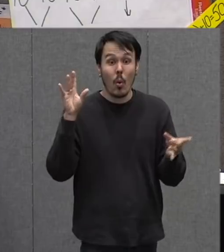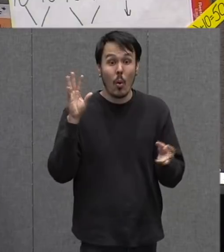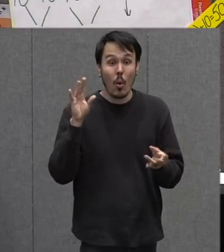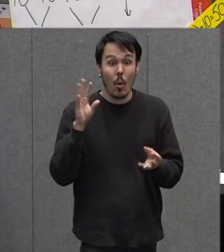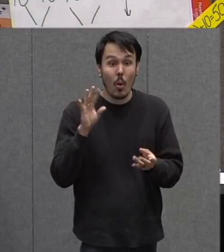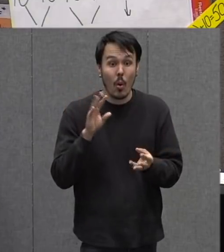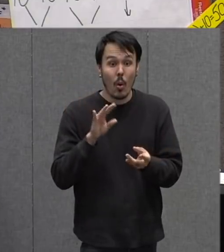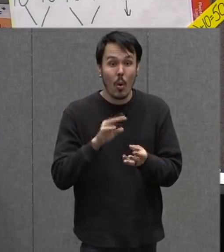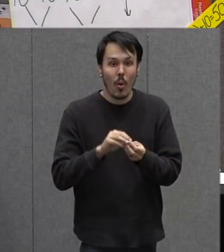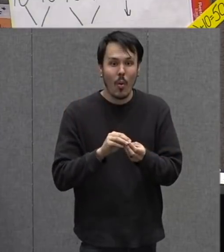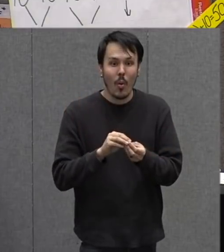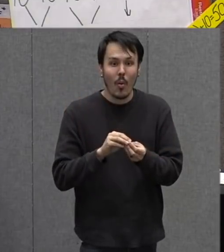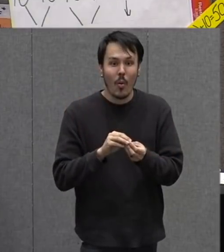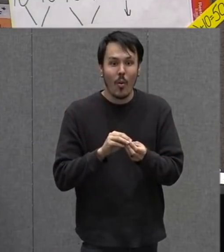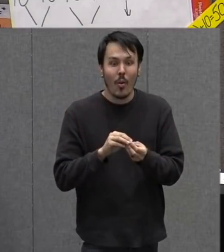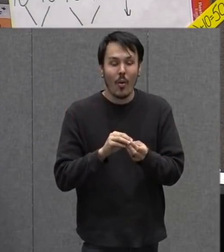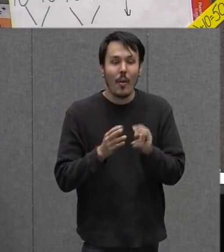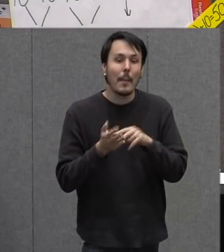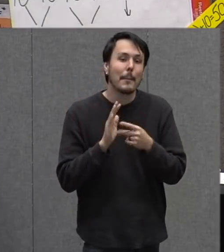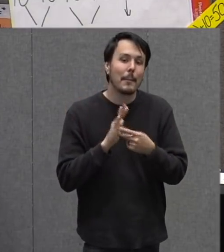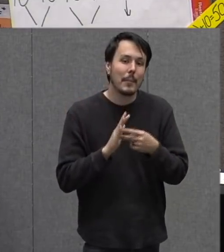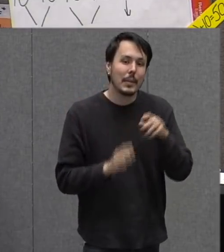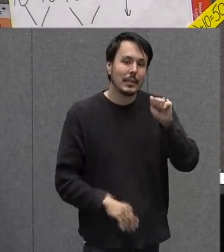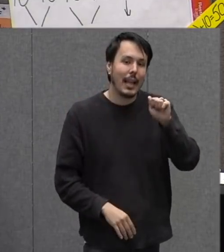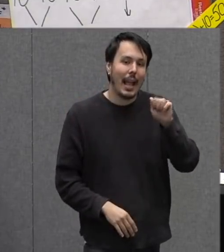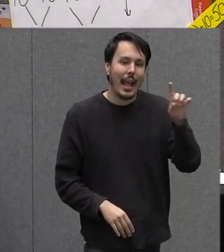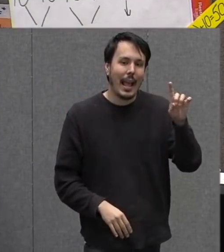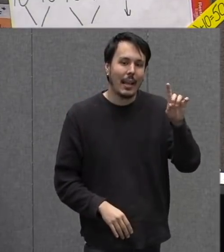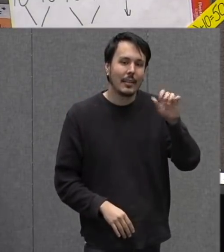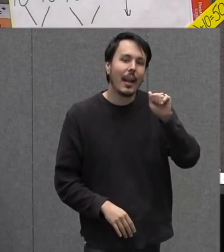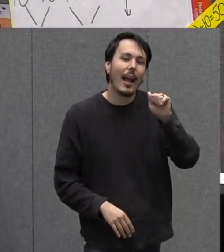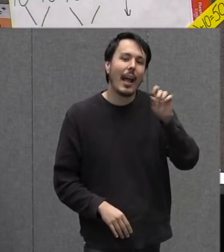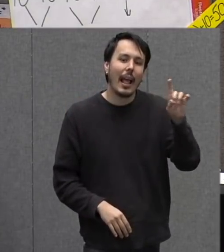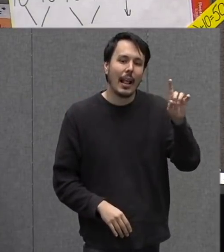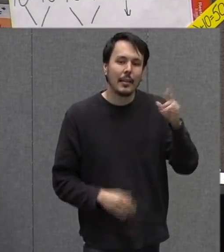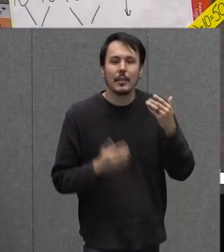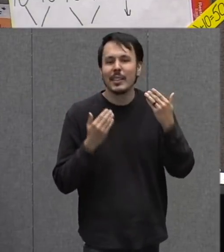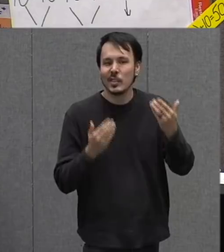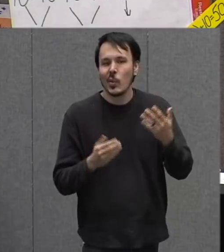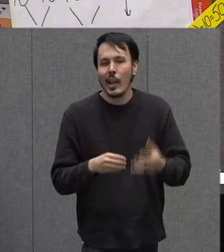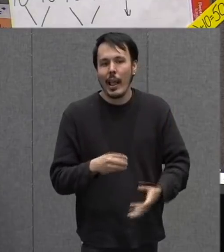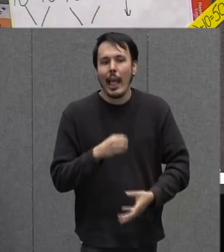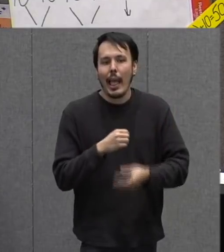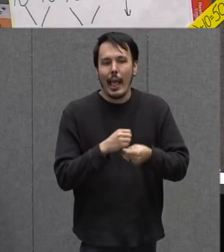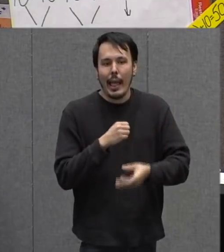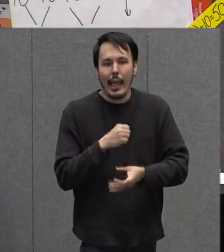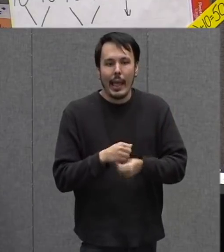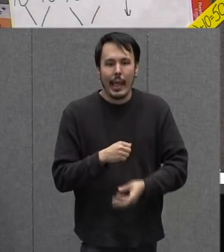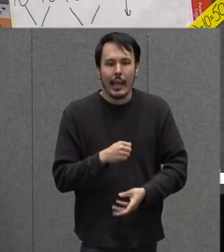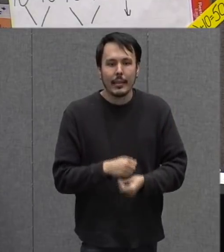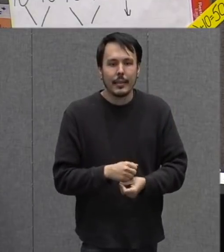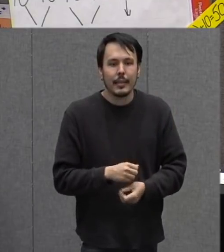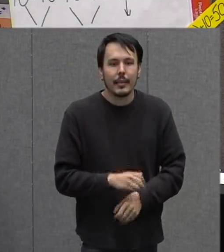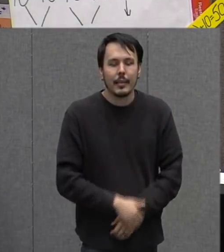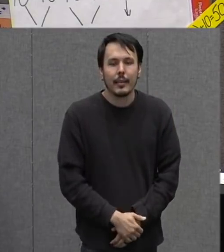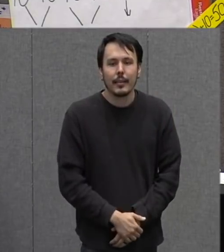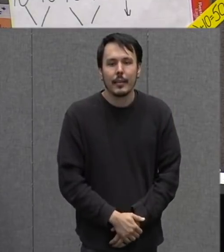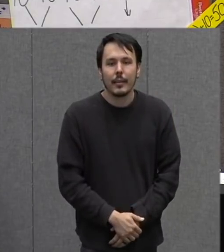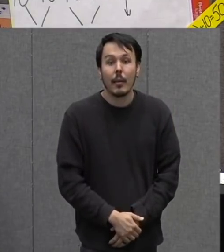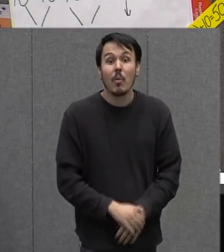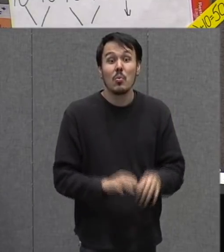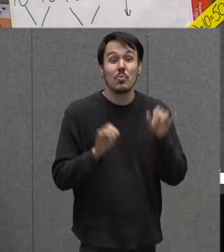away. Yep, means add. So let's go ahead and add that. Whoa. So these